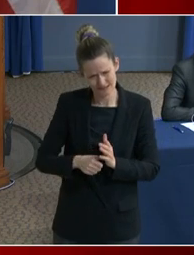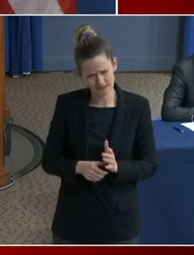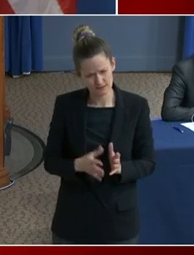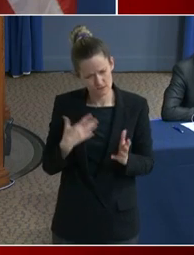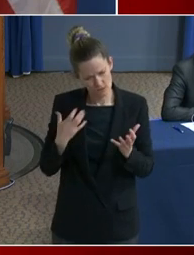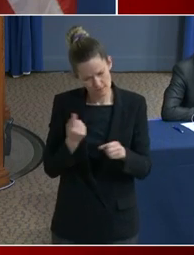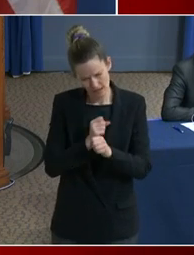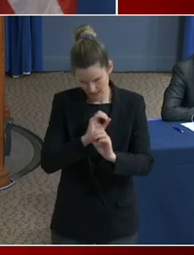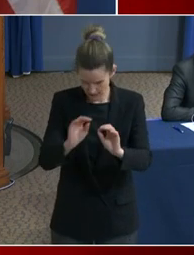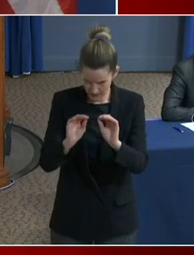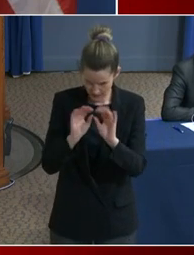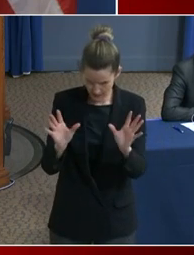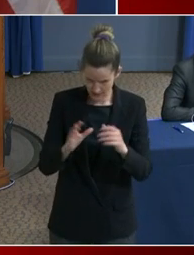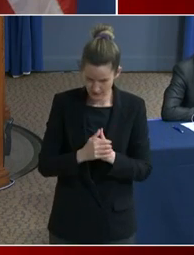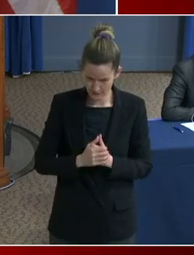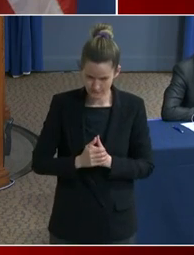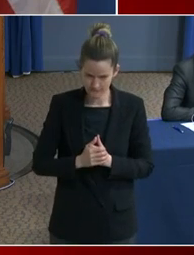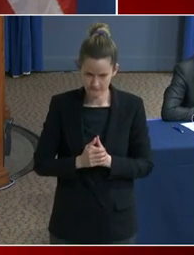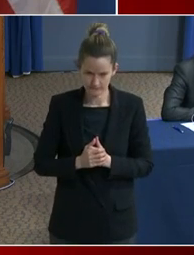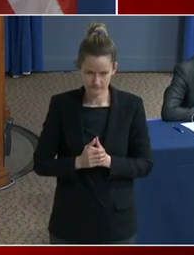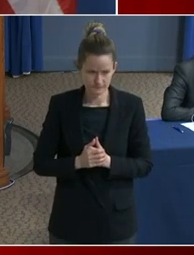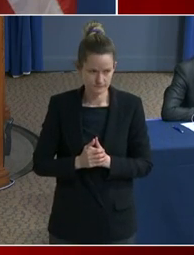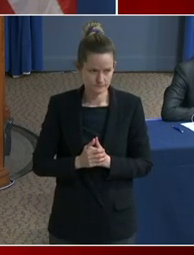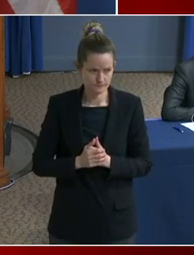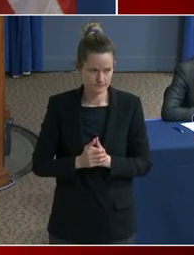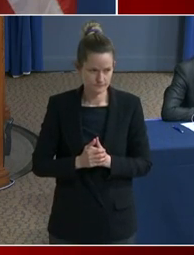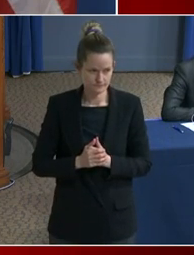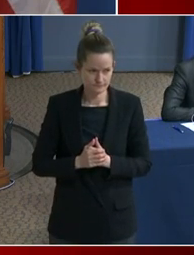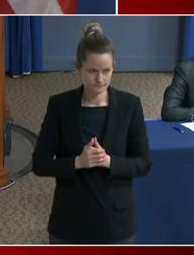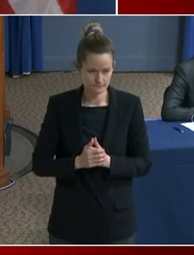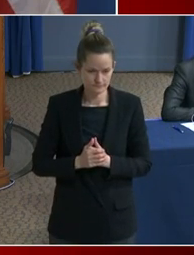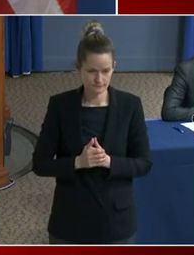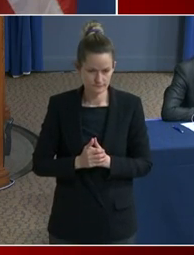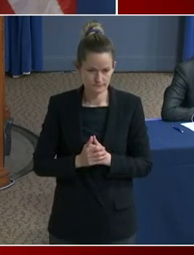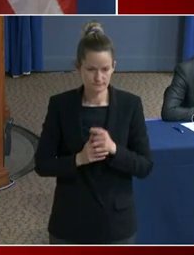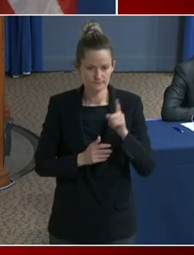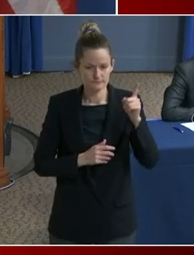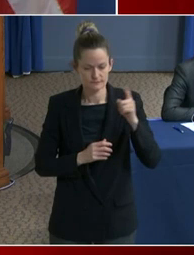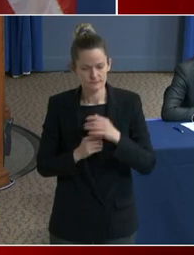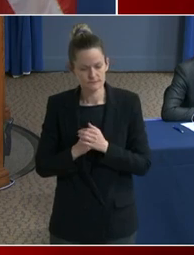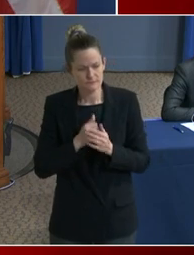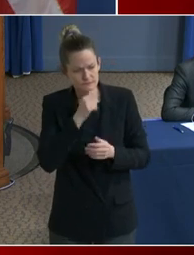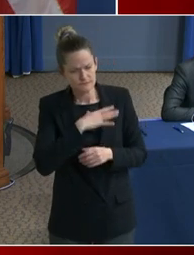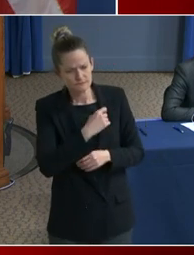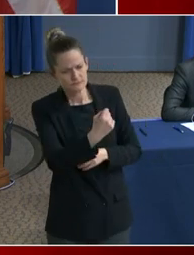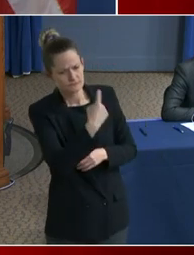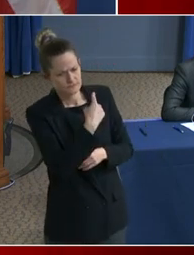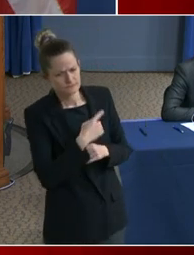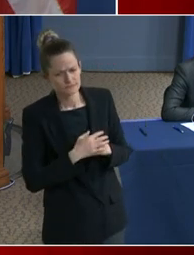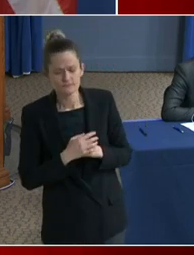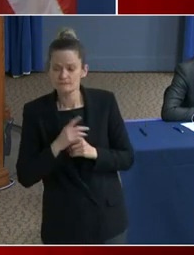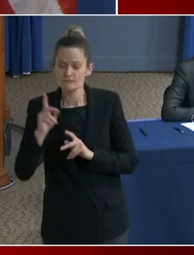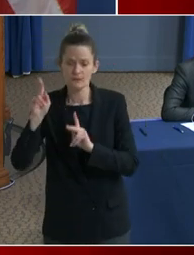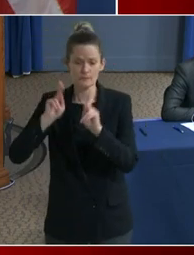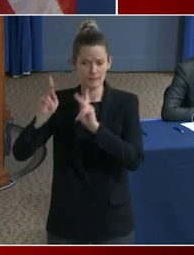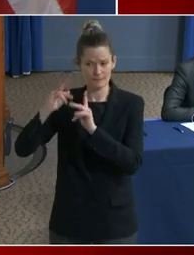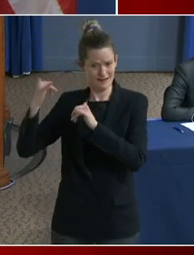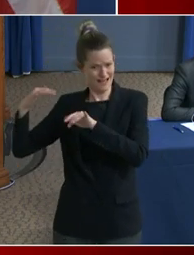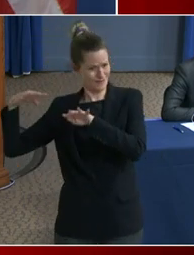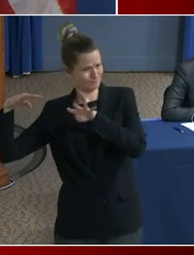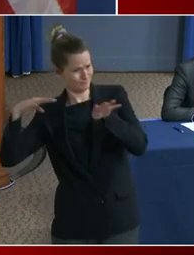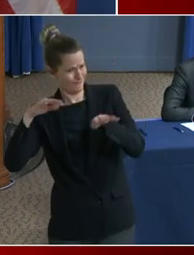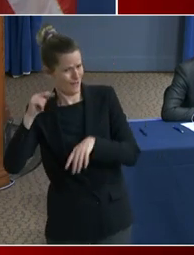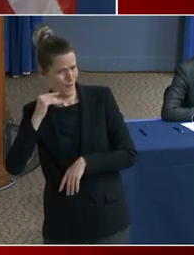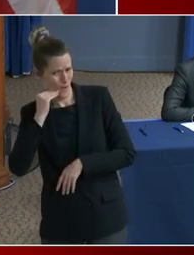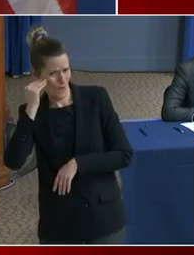with some urgency. Yes. For folks who are watching at home who maybe are paying